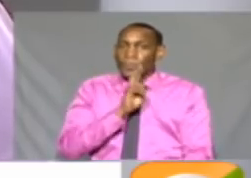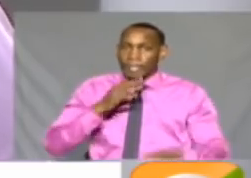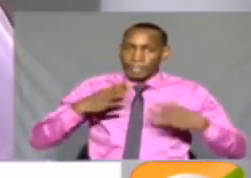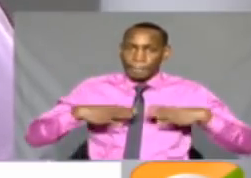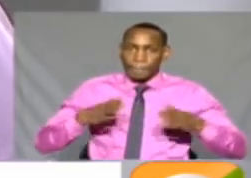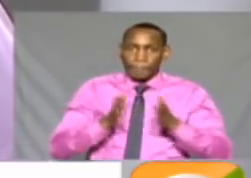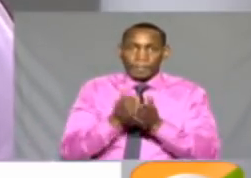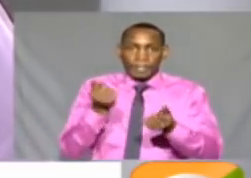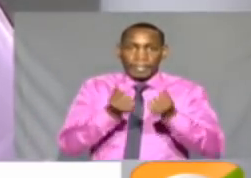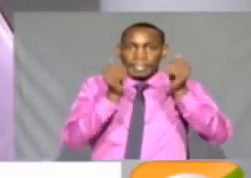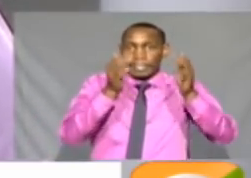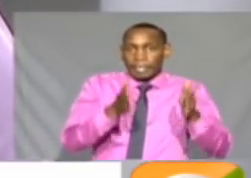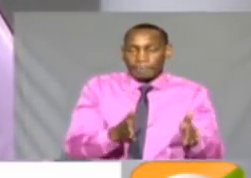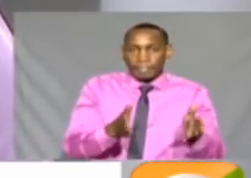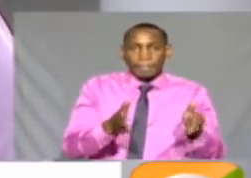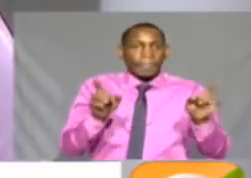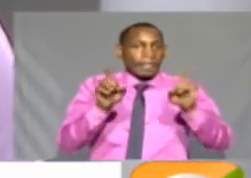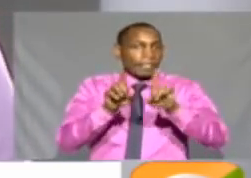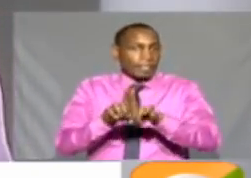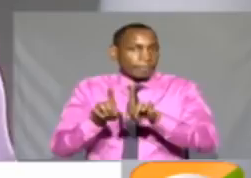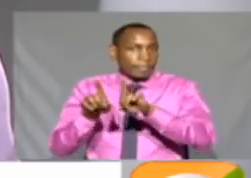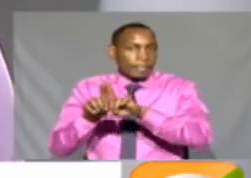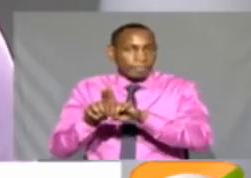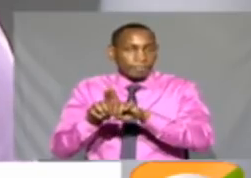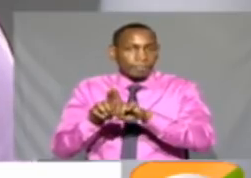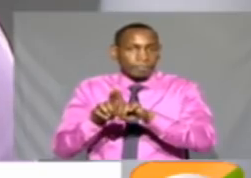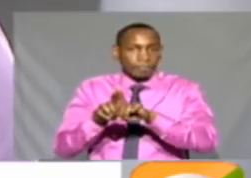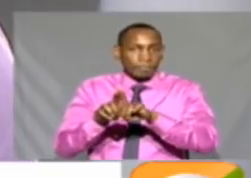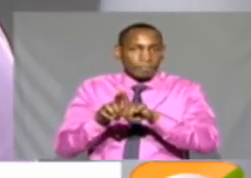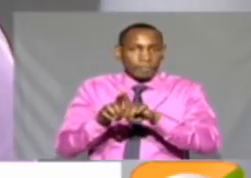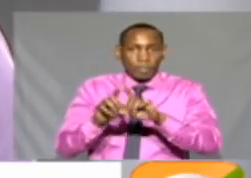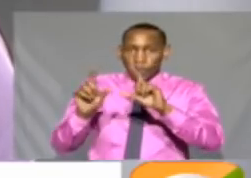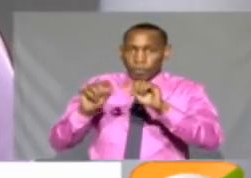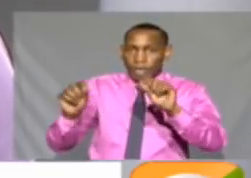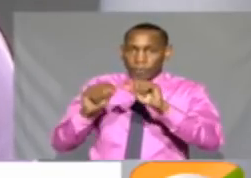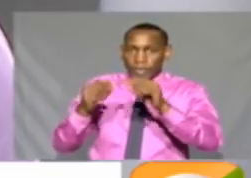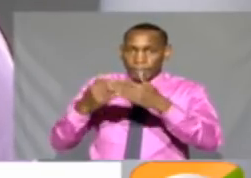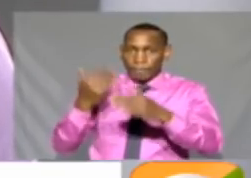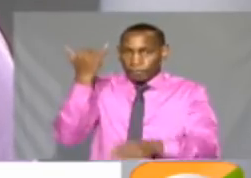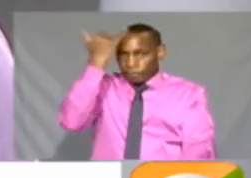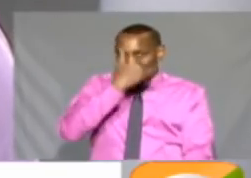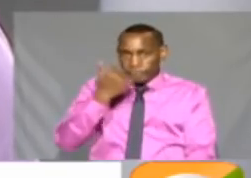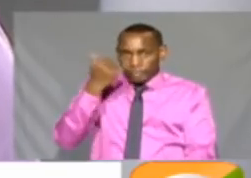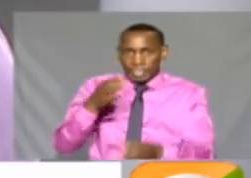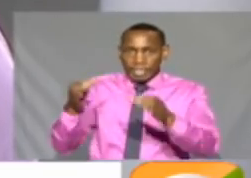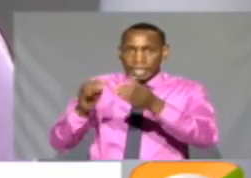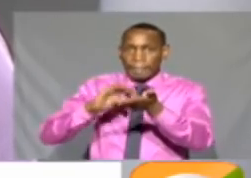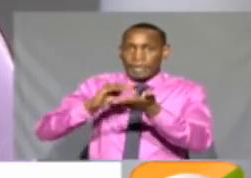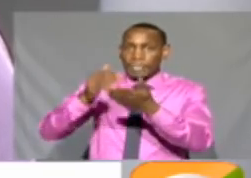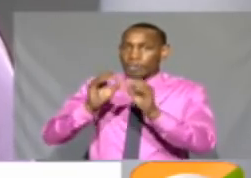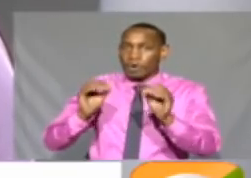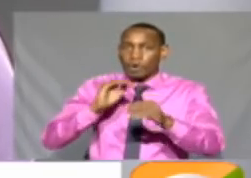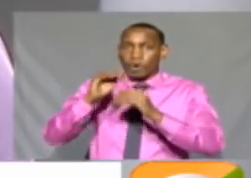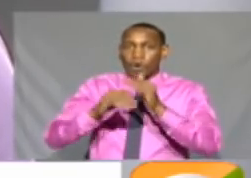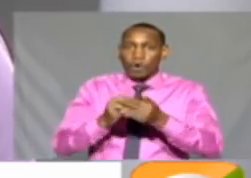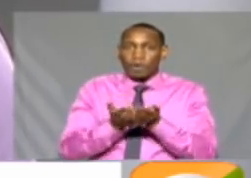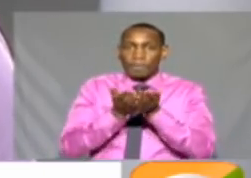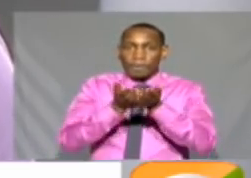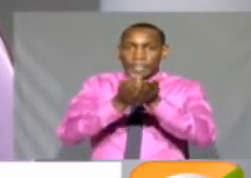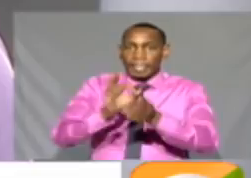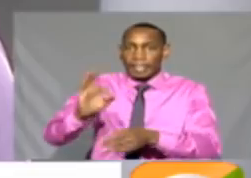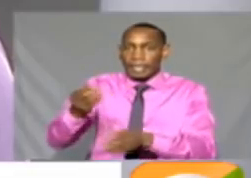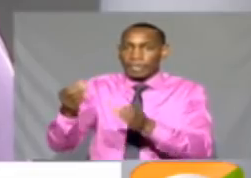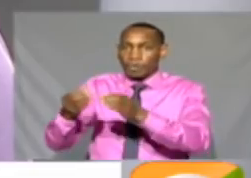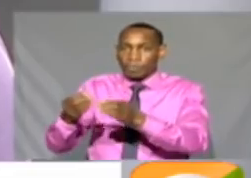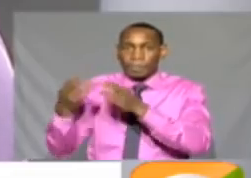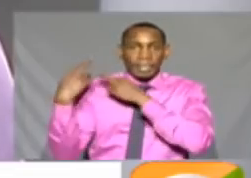pedestrians and motorists, and that actually the point Yvonne was making, that the company had not insured all ferries for third-party liability,